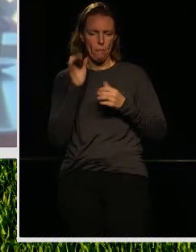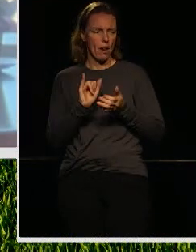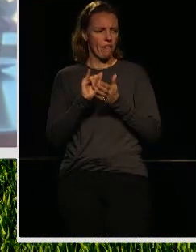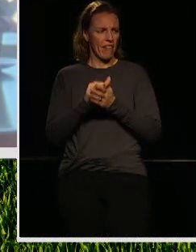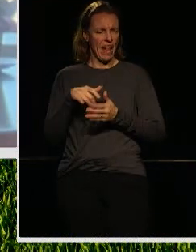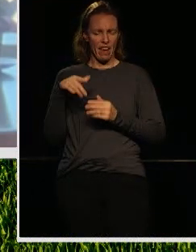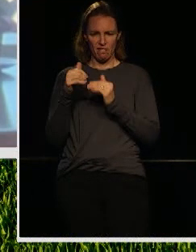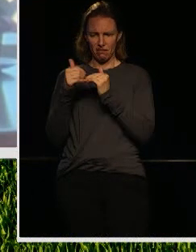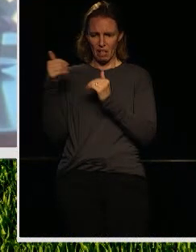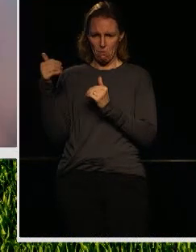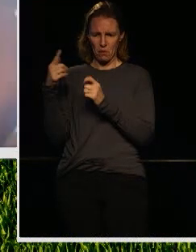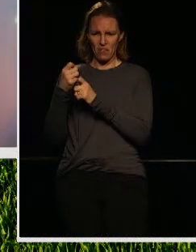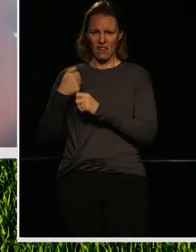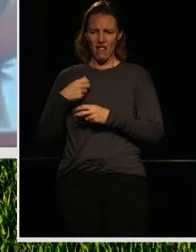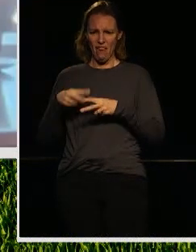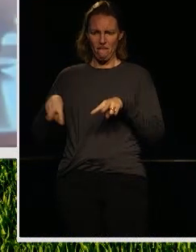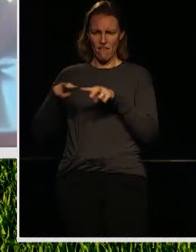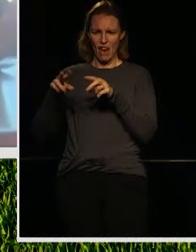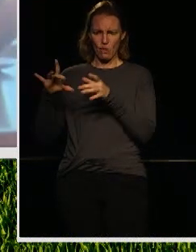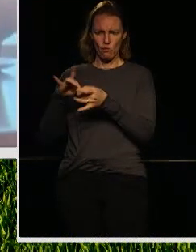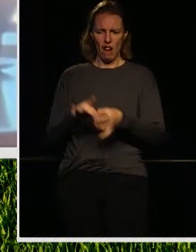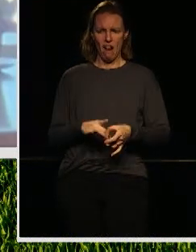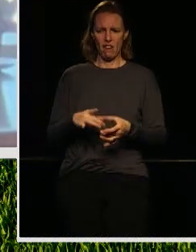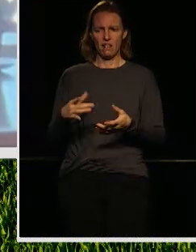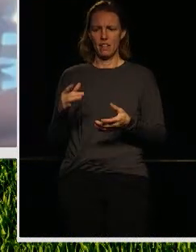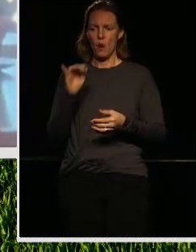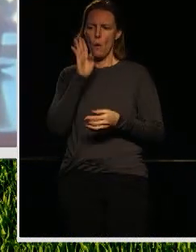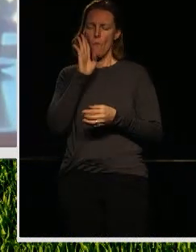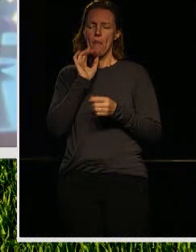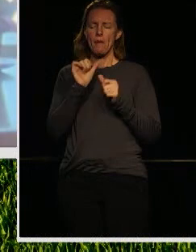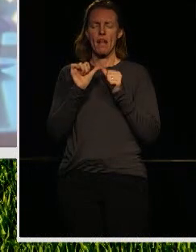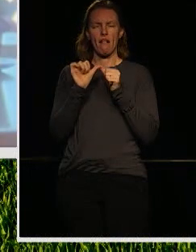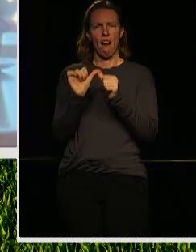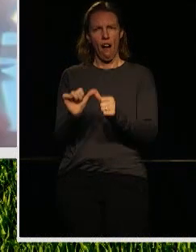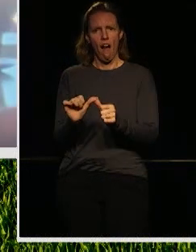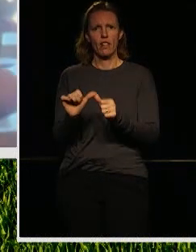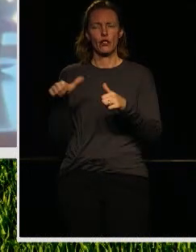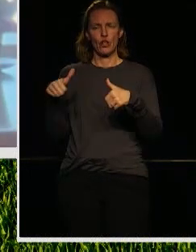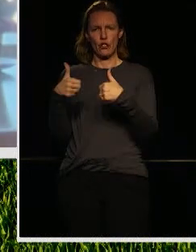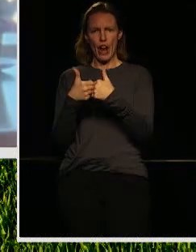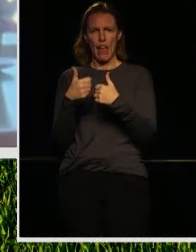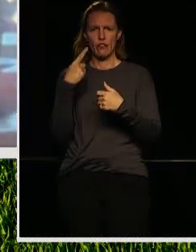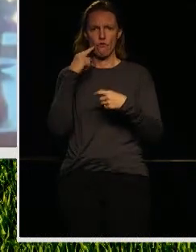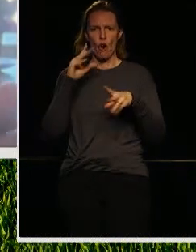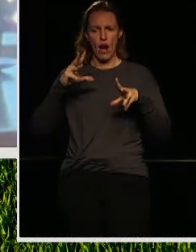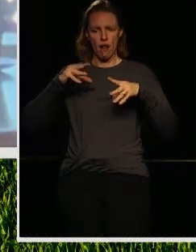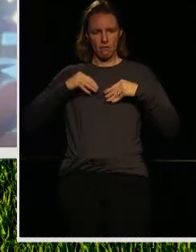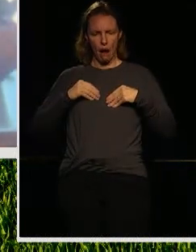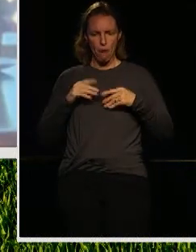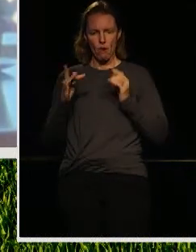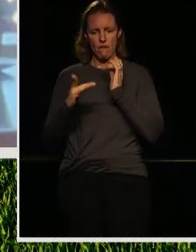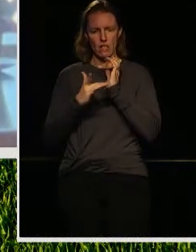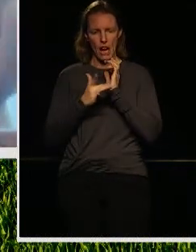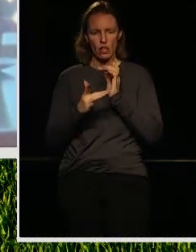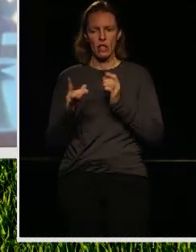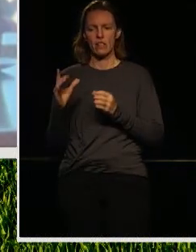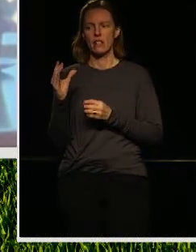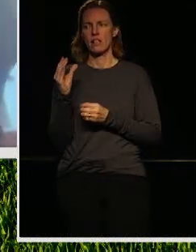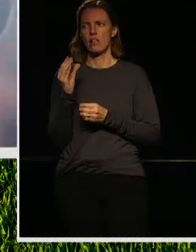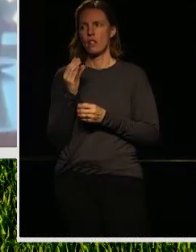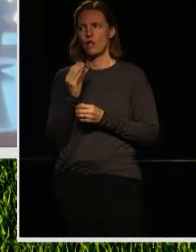value creation in that value chain is going to be a constant challenge for adoption of technology at scale. So as much